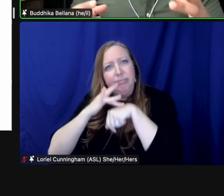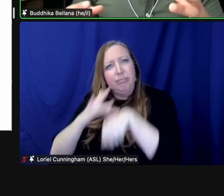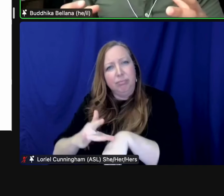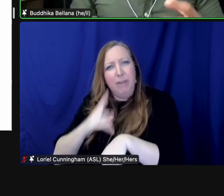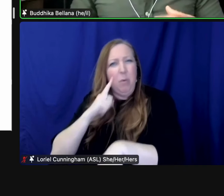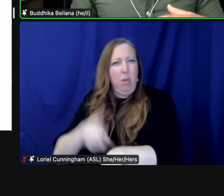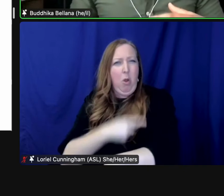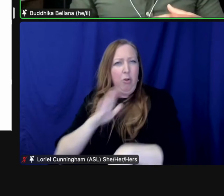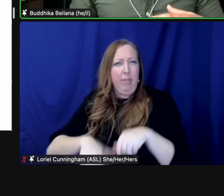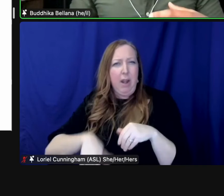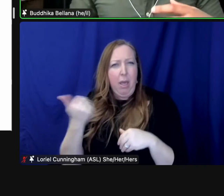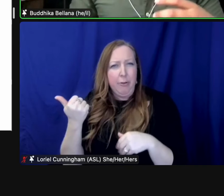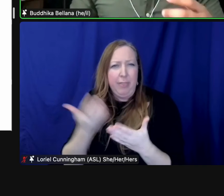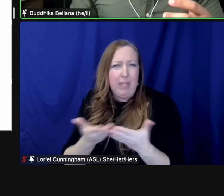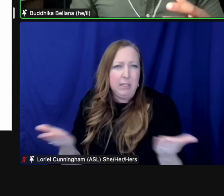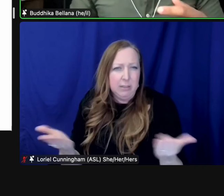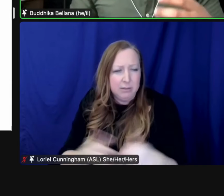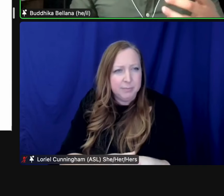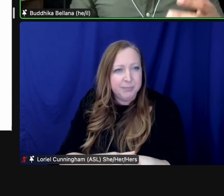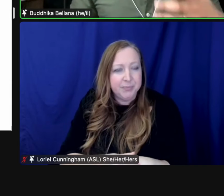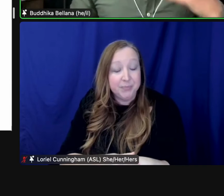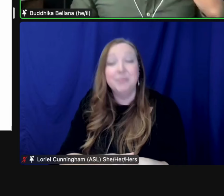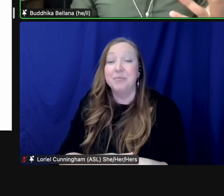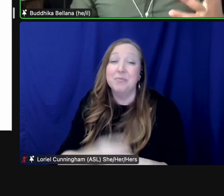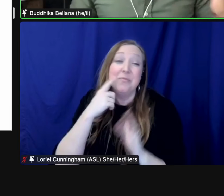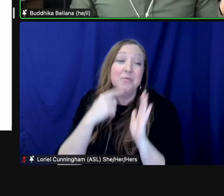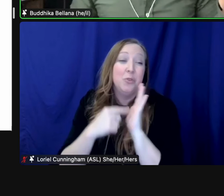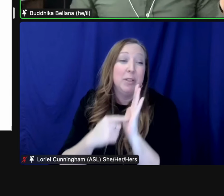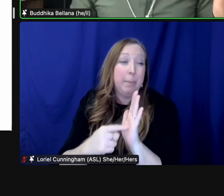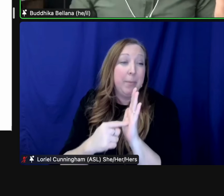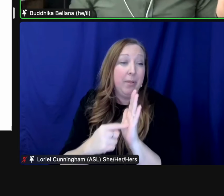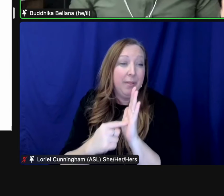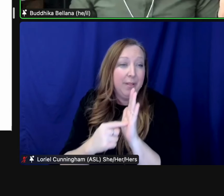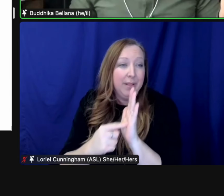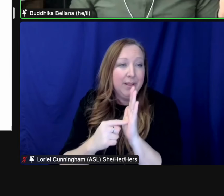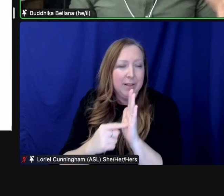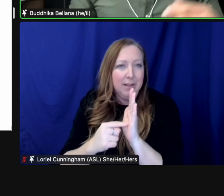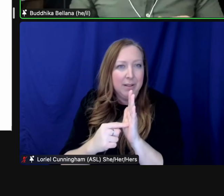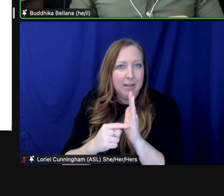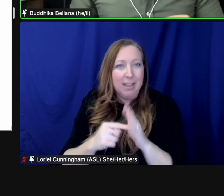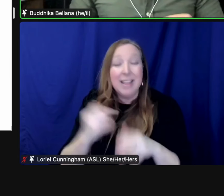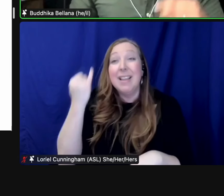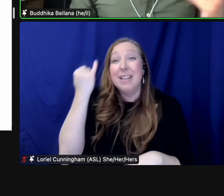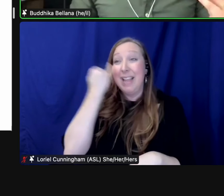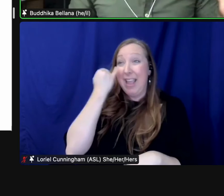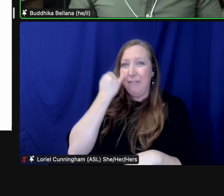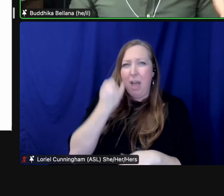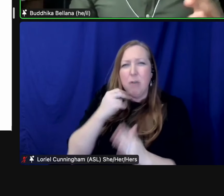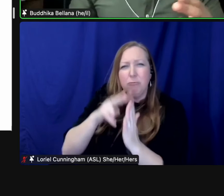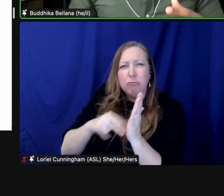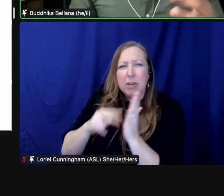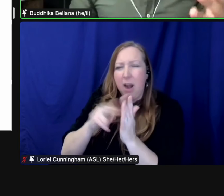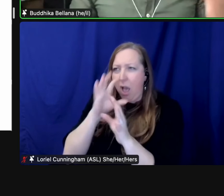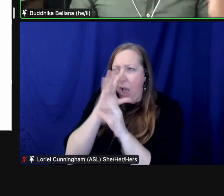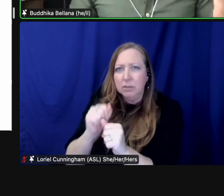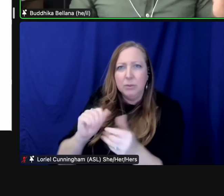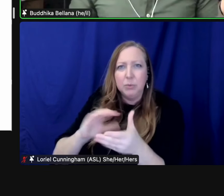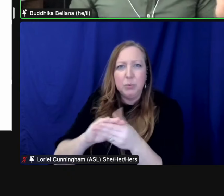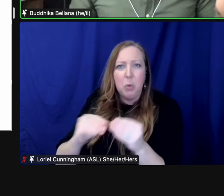for example, if you take the example of a compelling story, I like to go